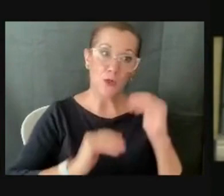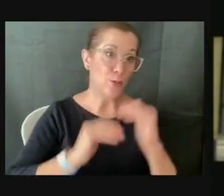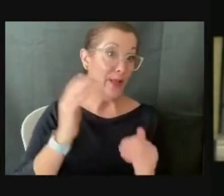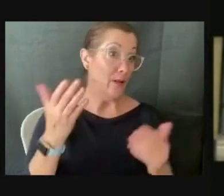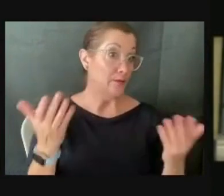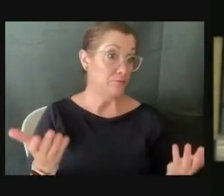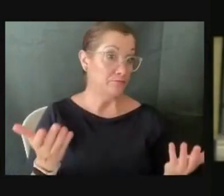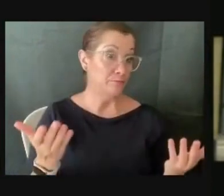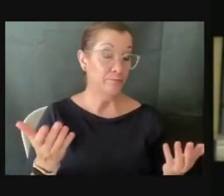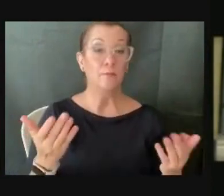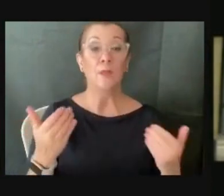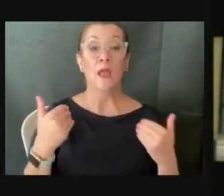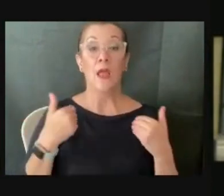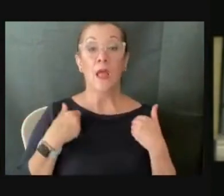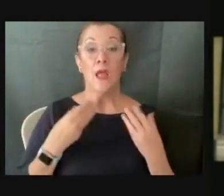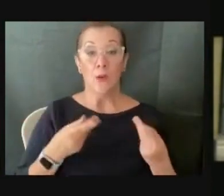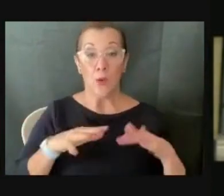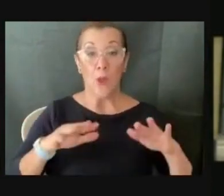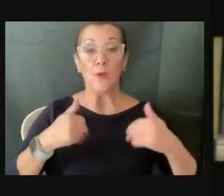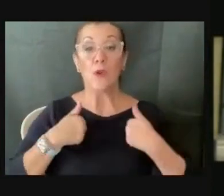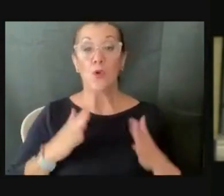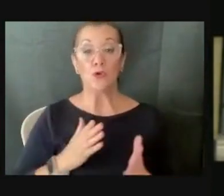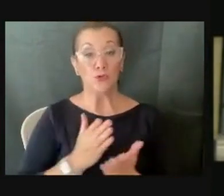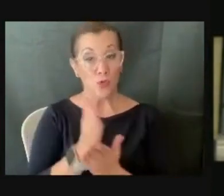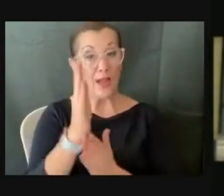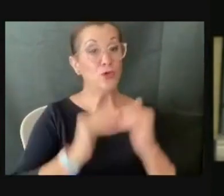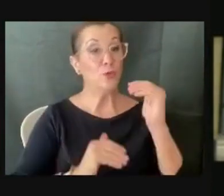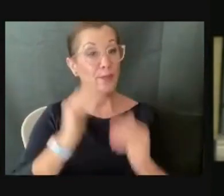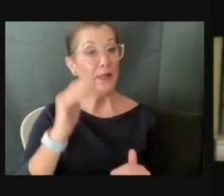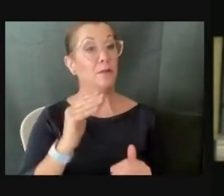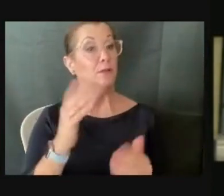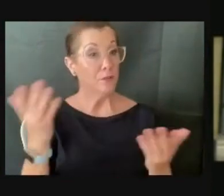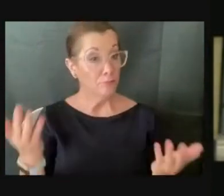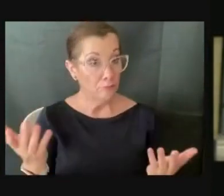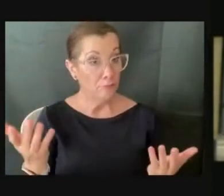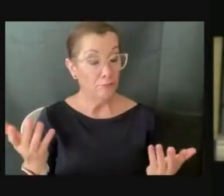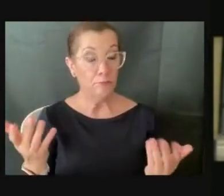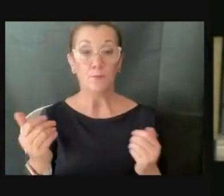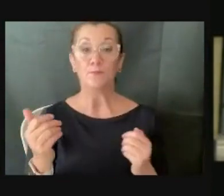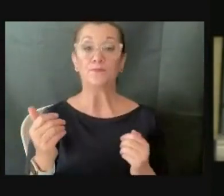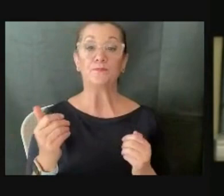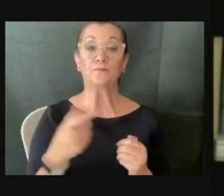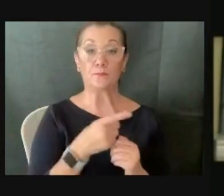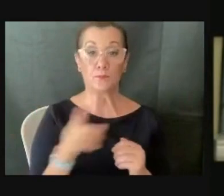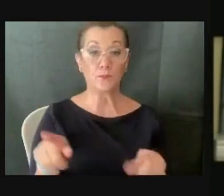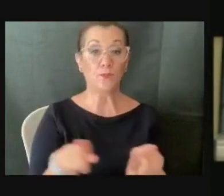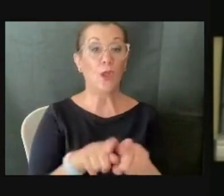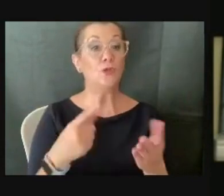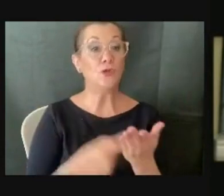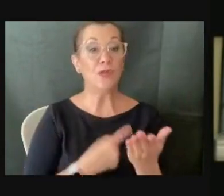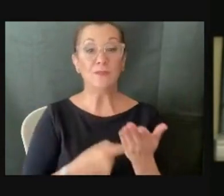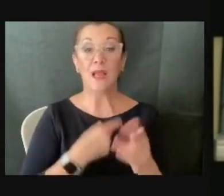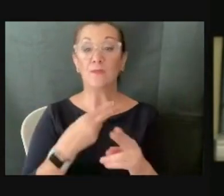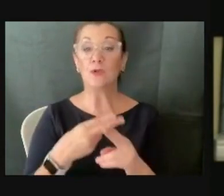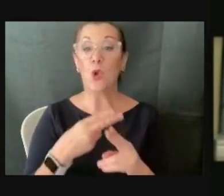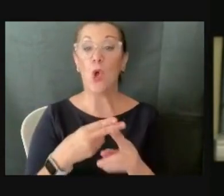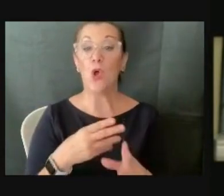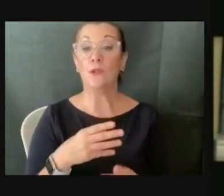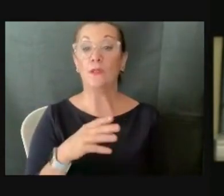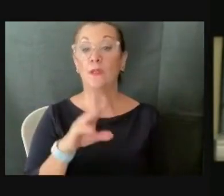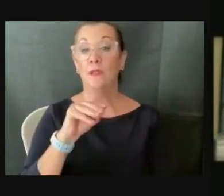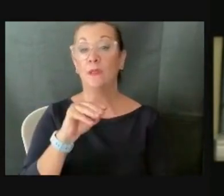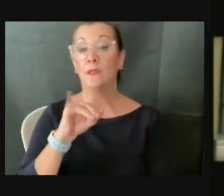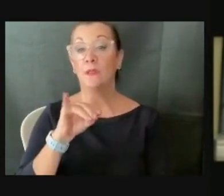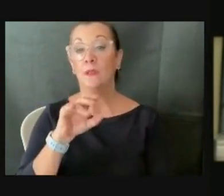so I have here, it's the property owner's right to build guarantor. And these are also sometimes referred to as